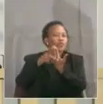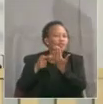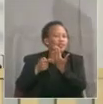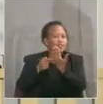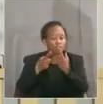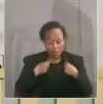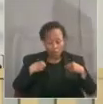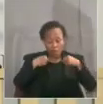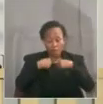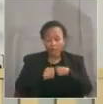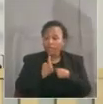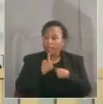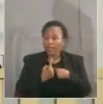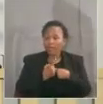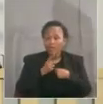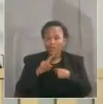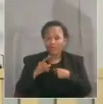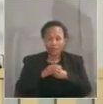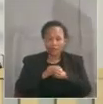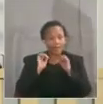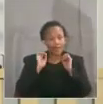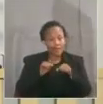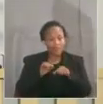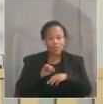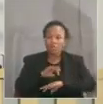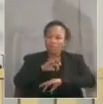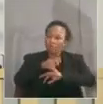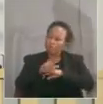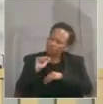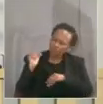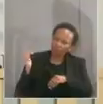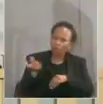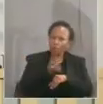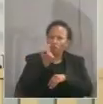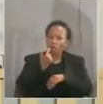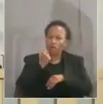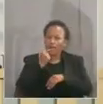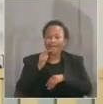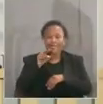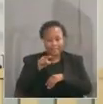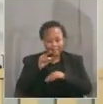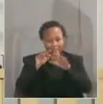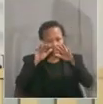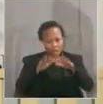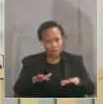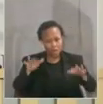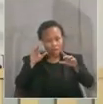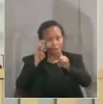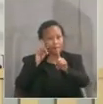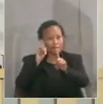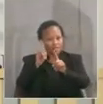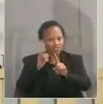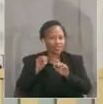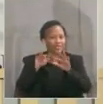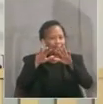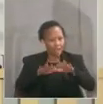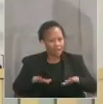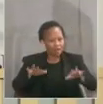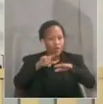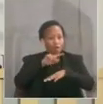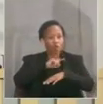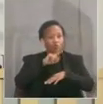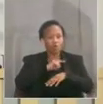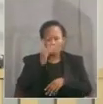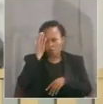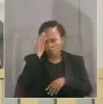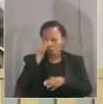We determined the whole province as the mission area as it was affected by